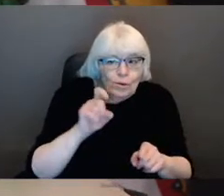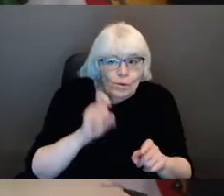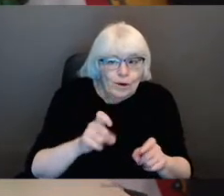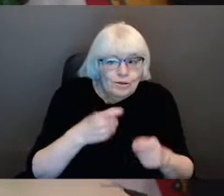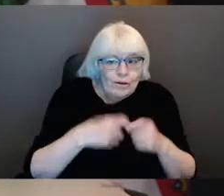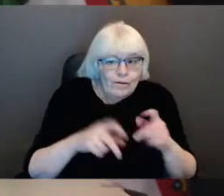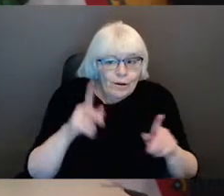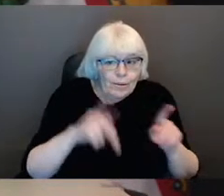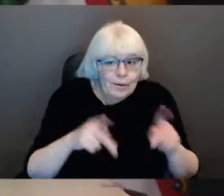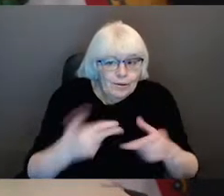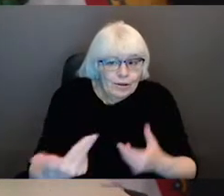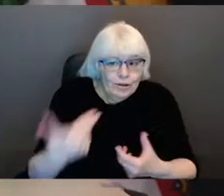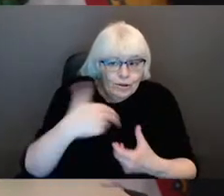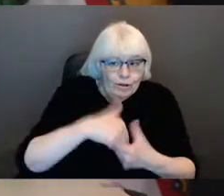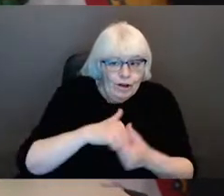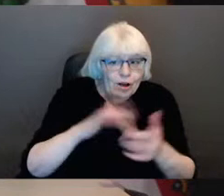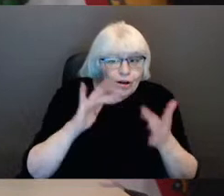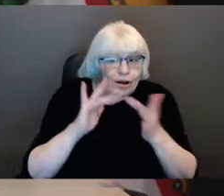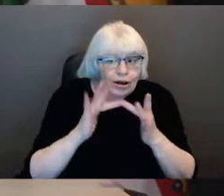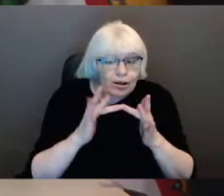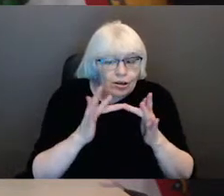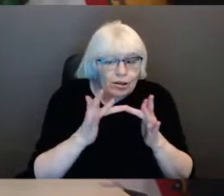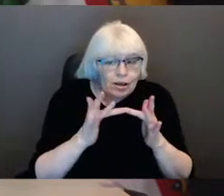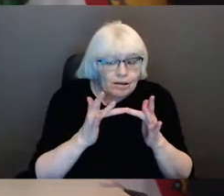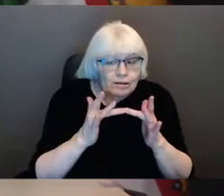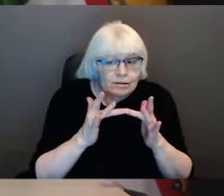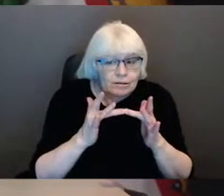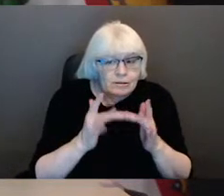Terry Campbell, CBC.